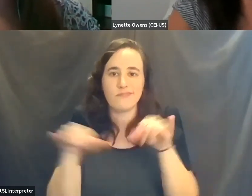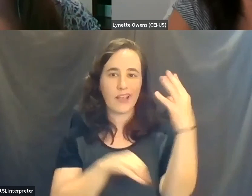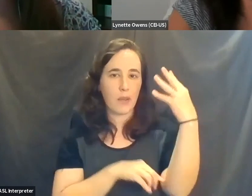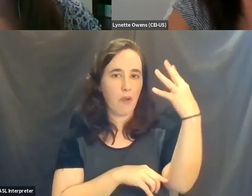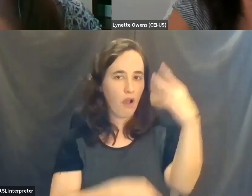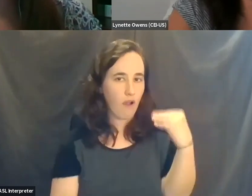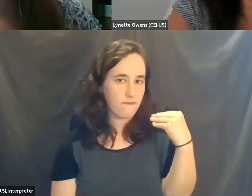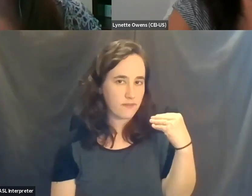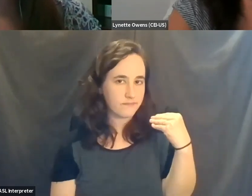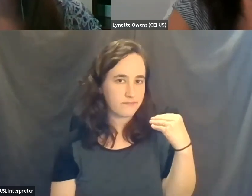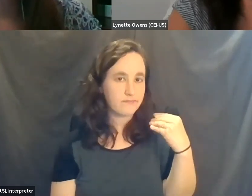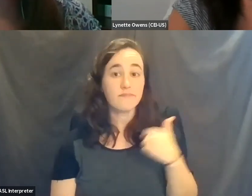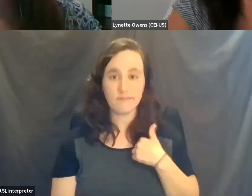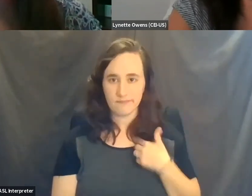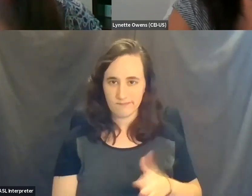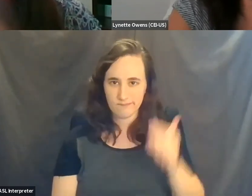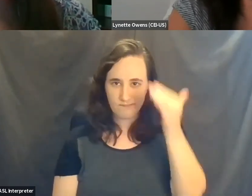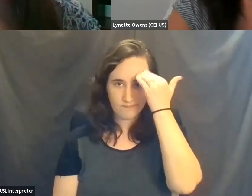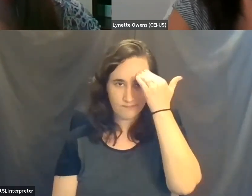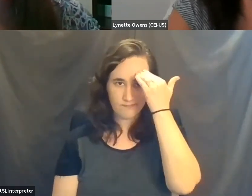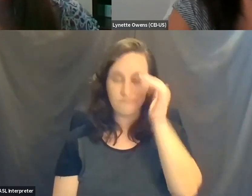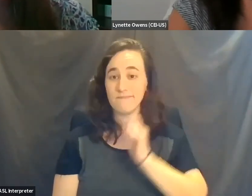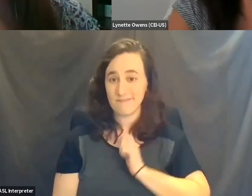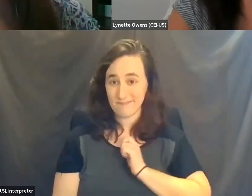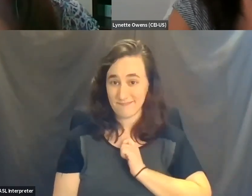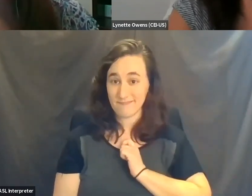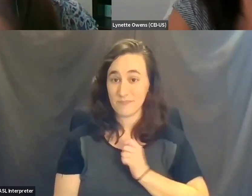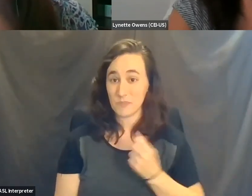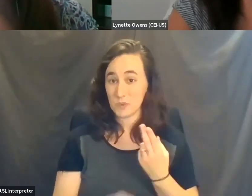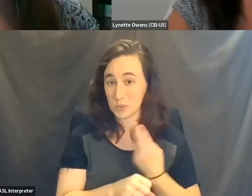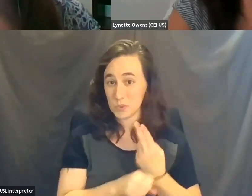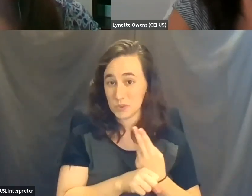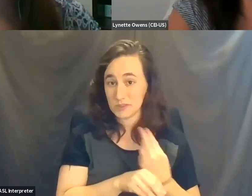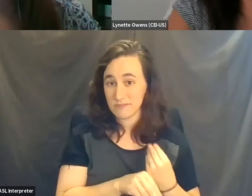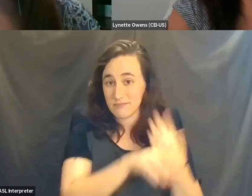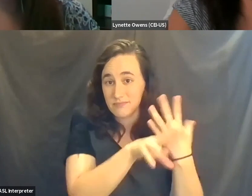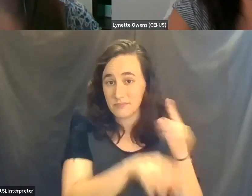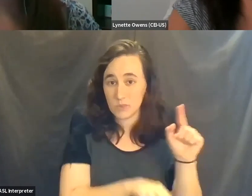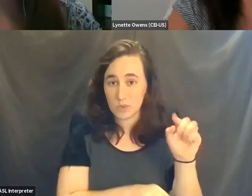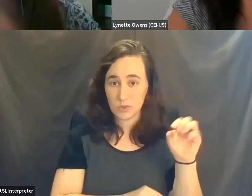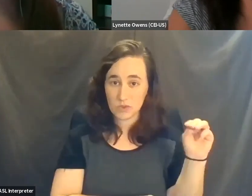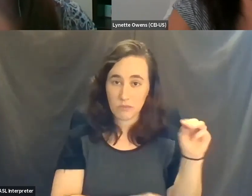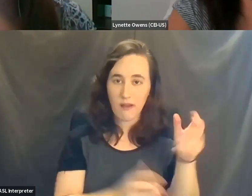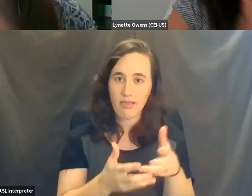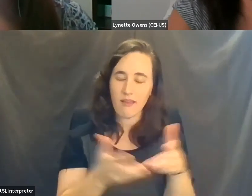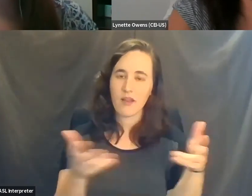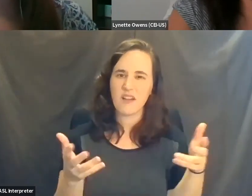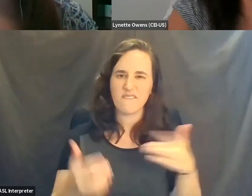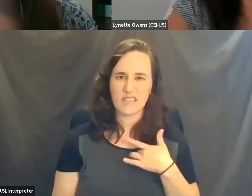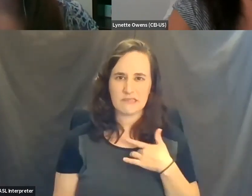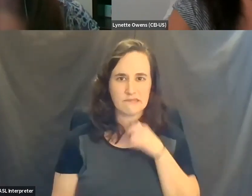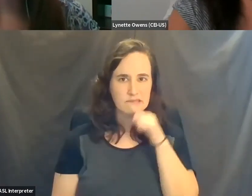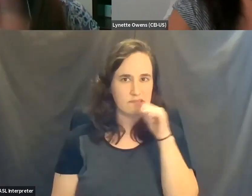as someone who has spent a lot of time on Zoom, that it is really uncomfortable to be